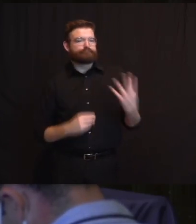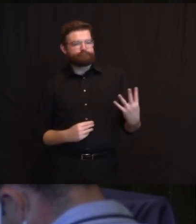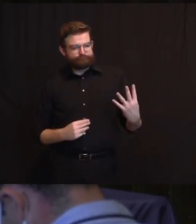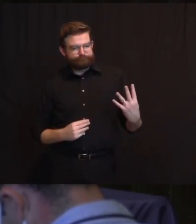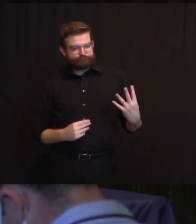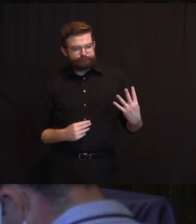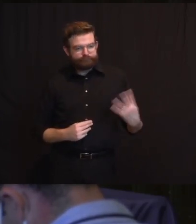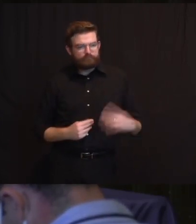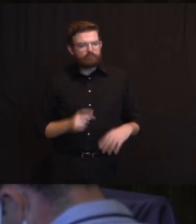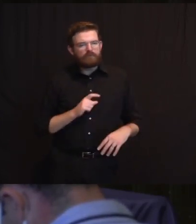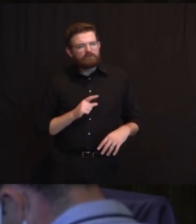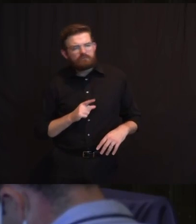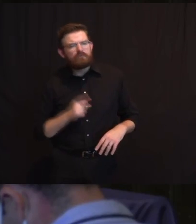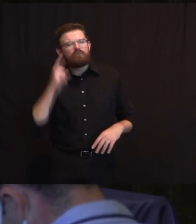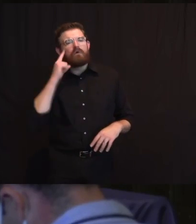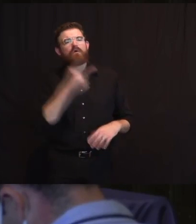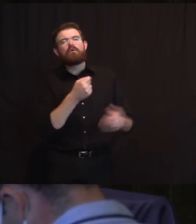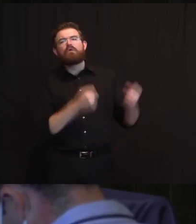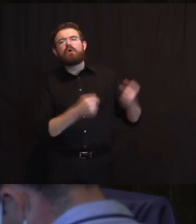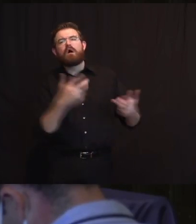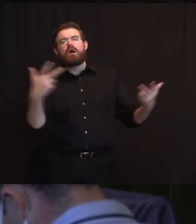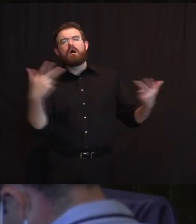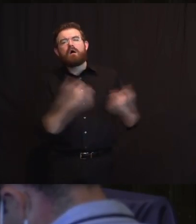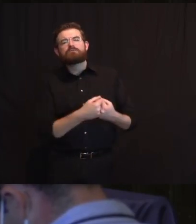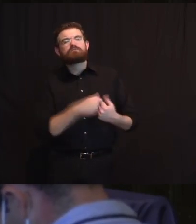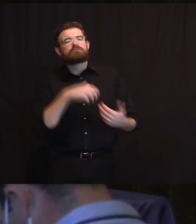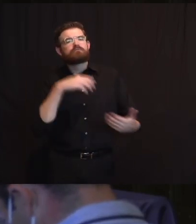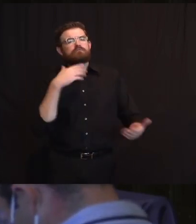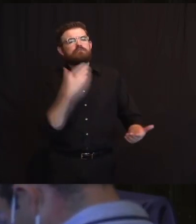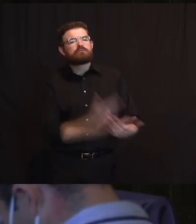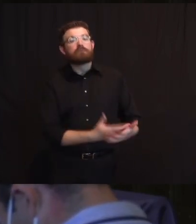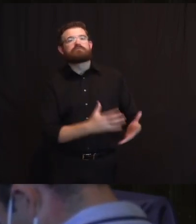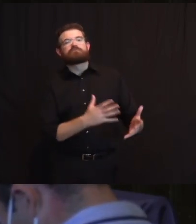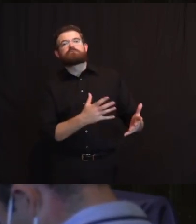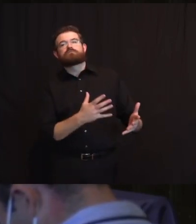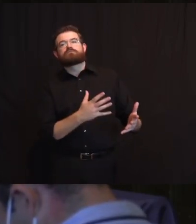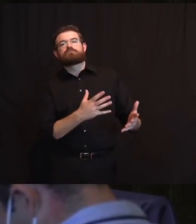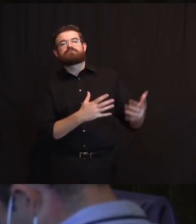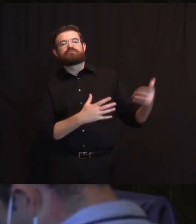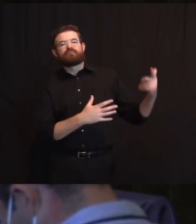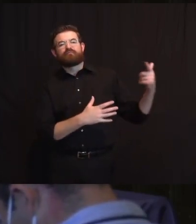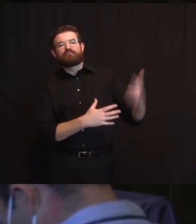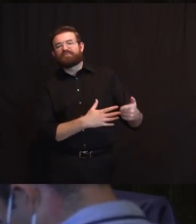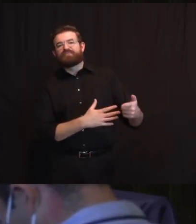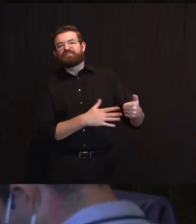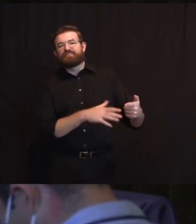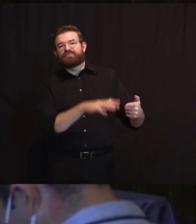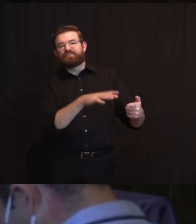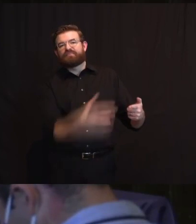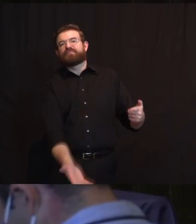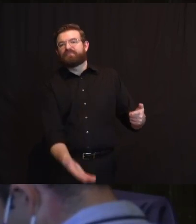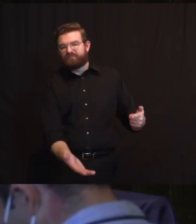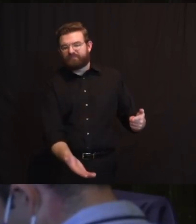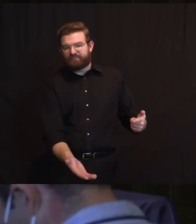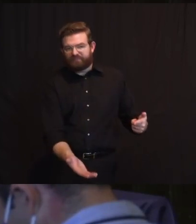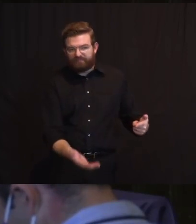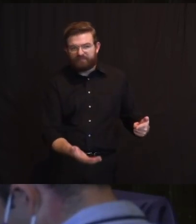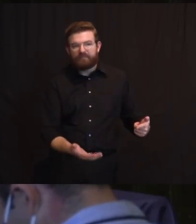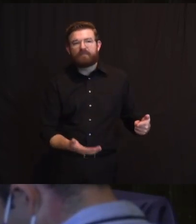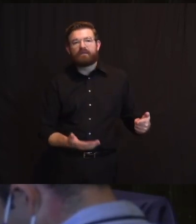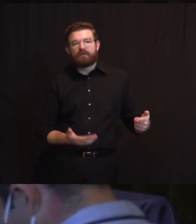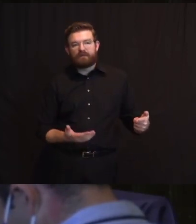vehicle accident, but when he arrived, that subject was found deceased as a result of wounds inflicted by